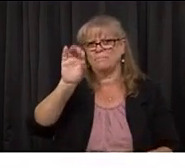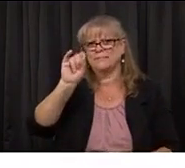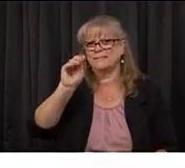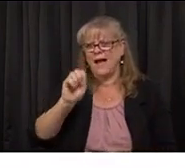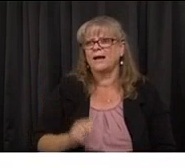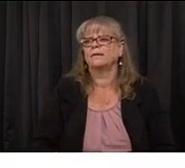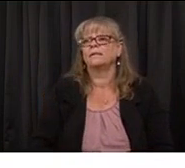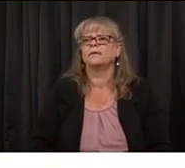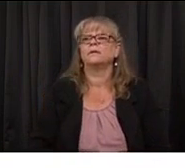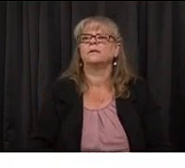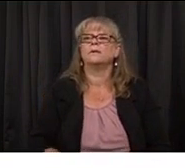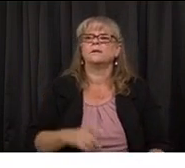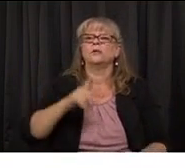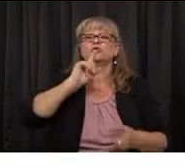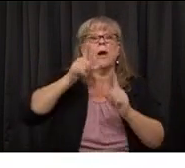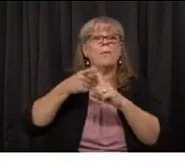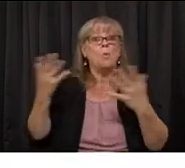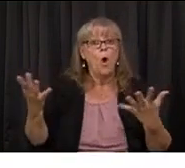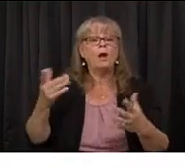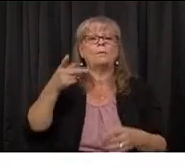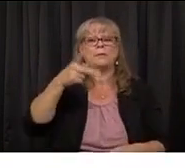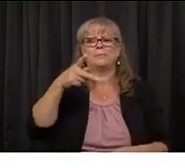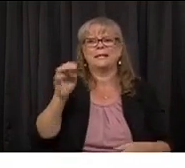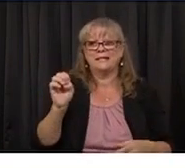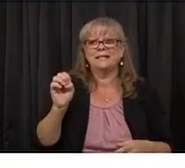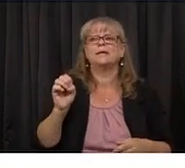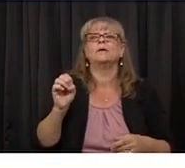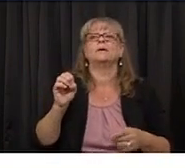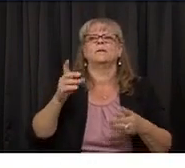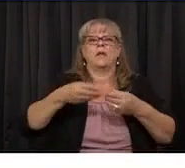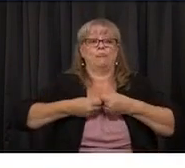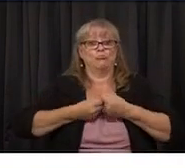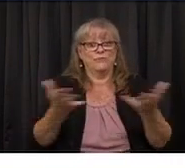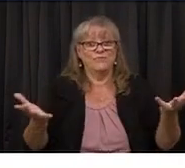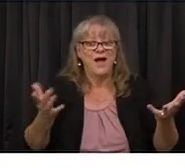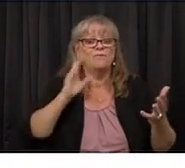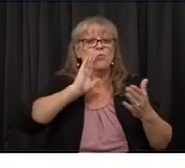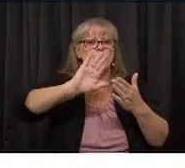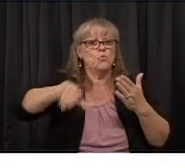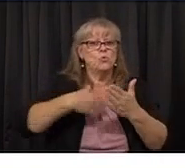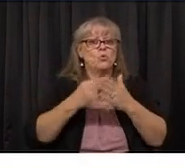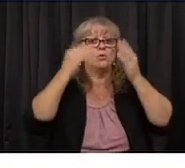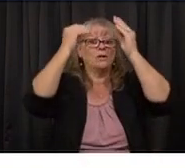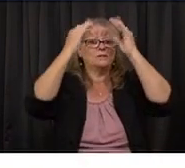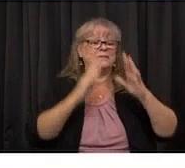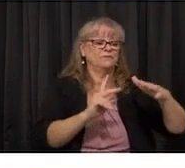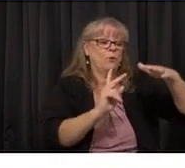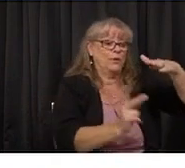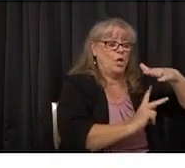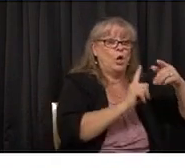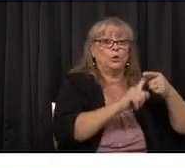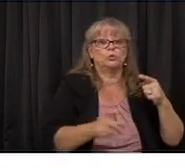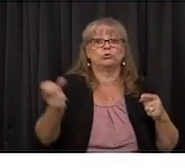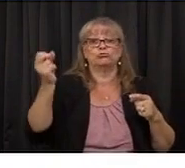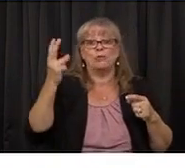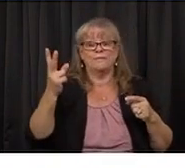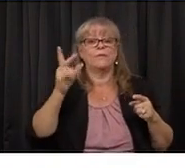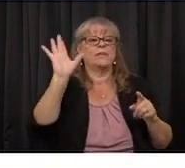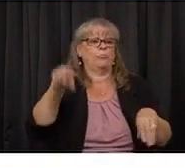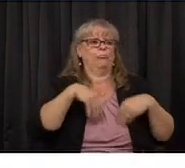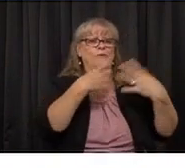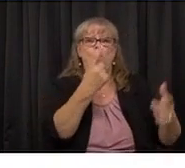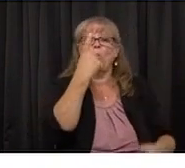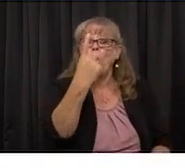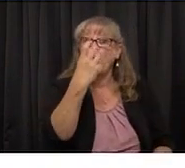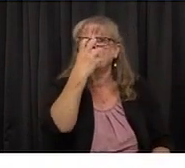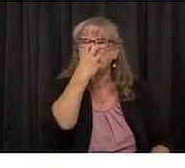schools in Colorado with 1 mask per week per teacher for the next 10 weeks. And, if we're continue to be successful in our supplies, we